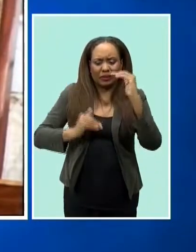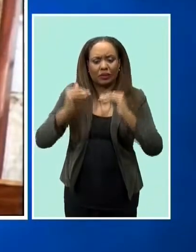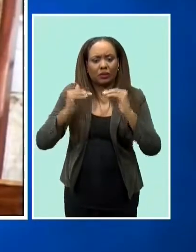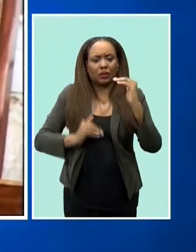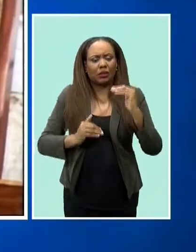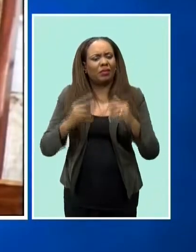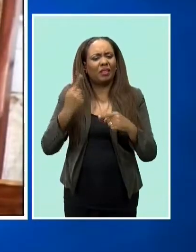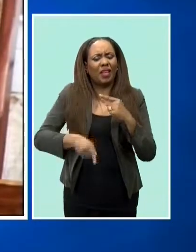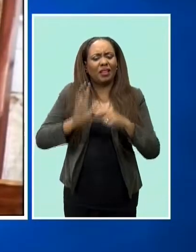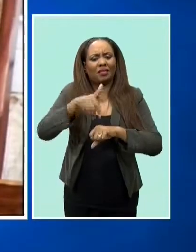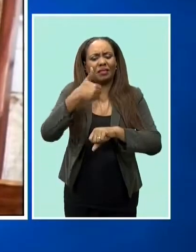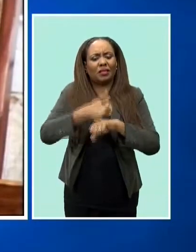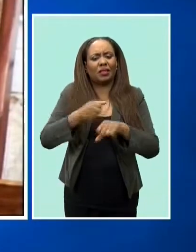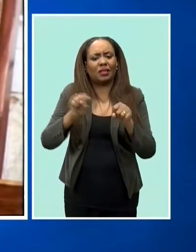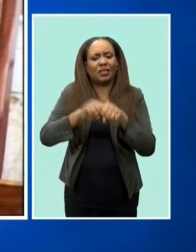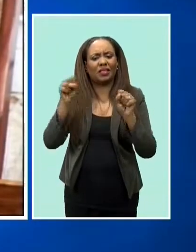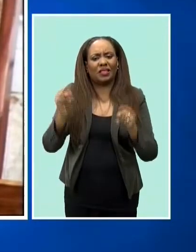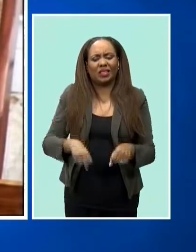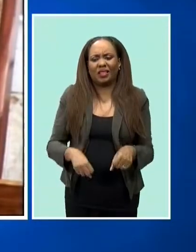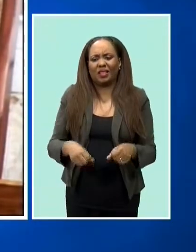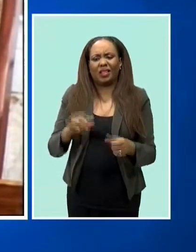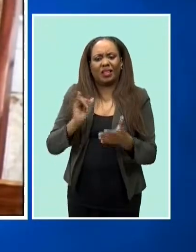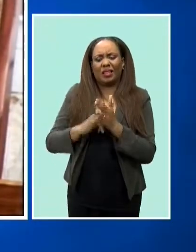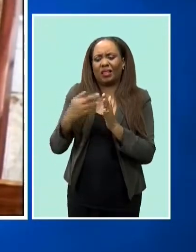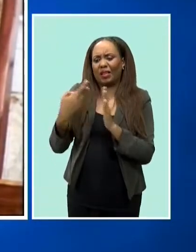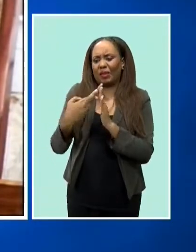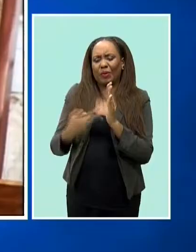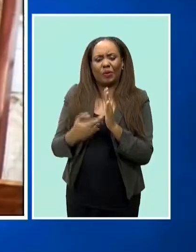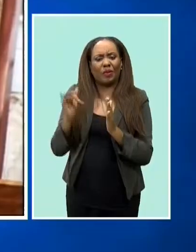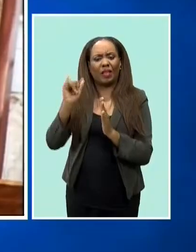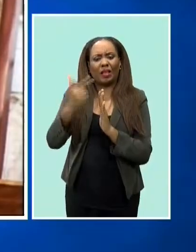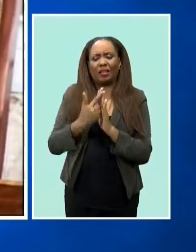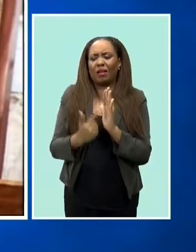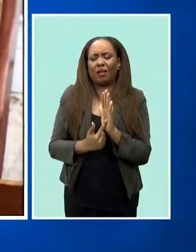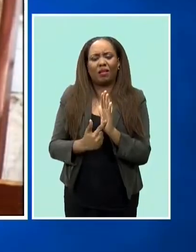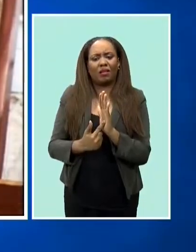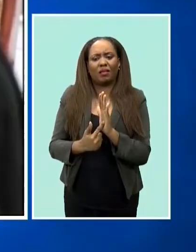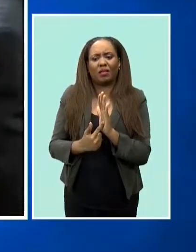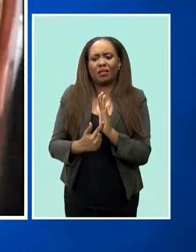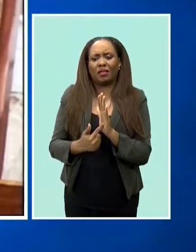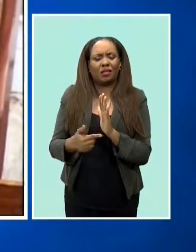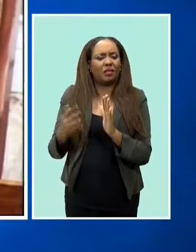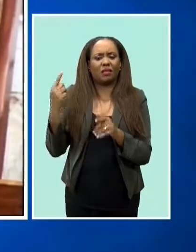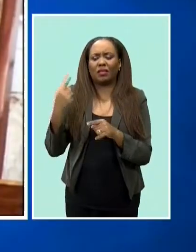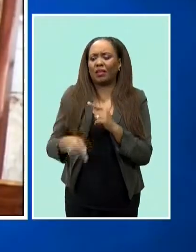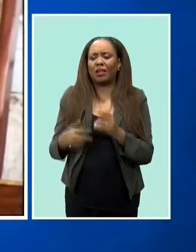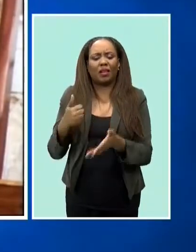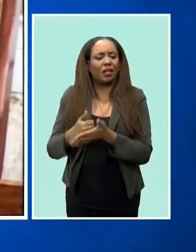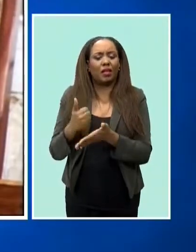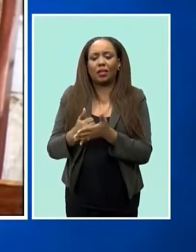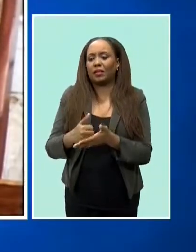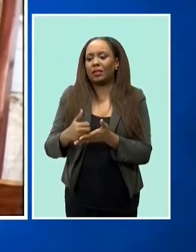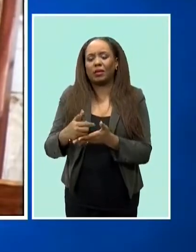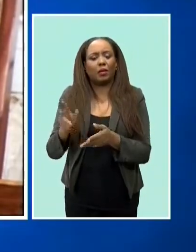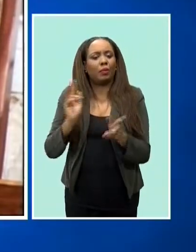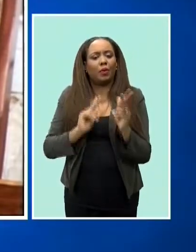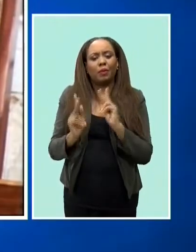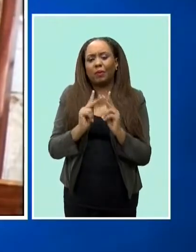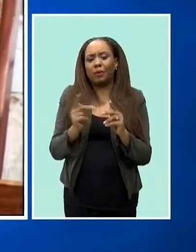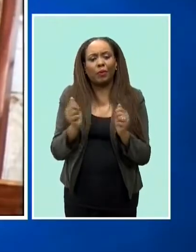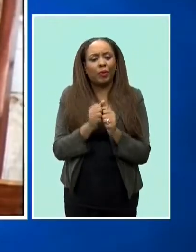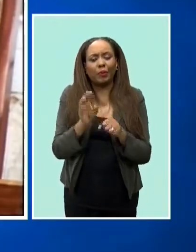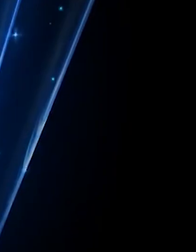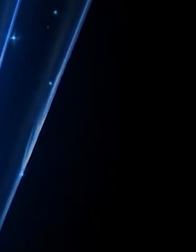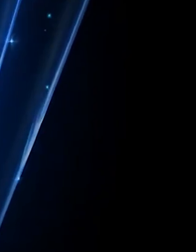where that kind of regulation is now treated as a revenue stream by a bank? Is it a disincentive to entrepreneurs to come